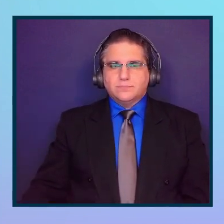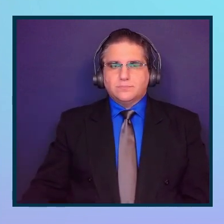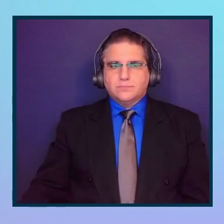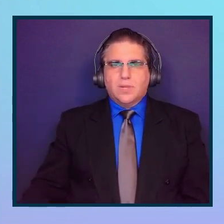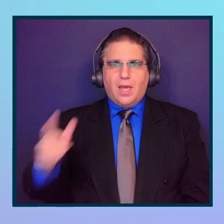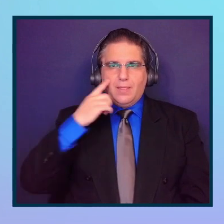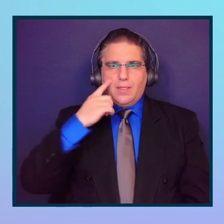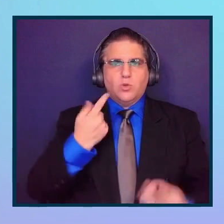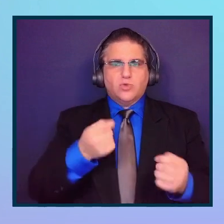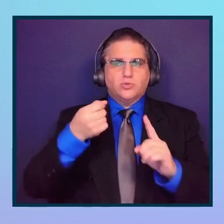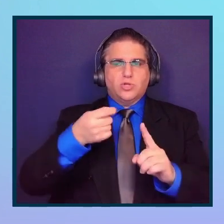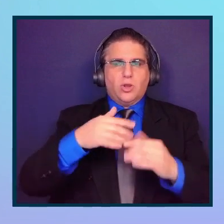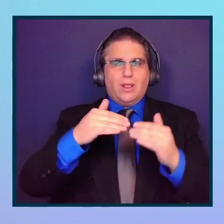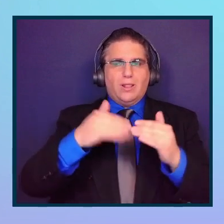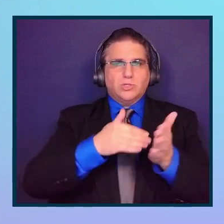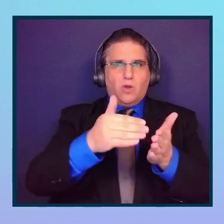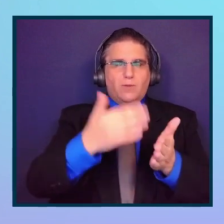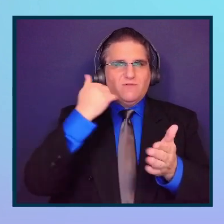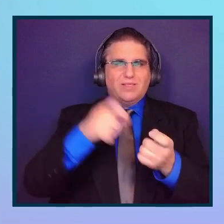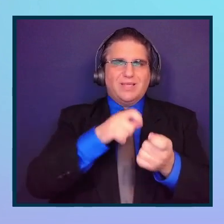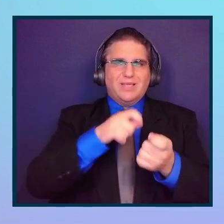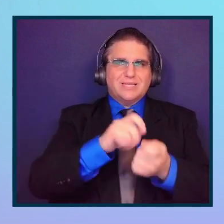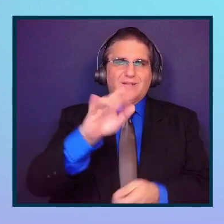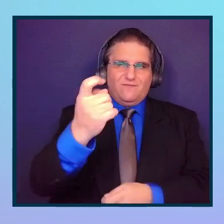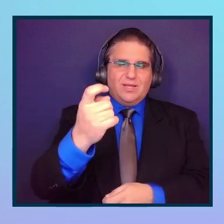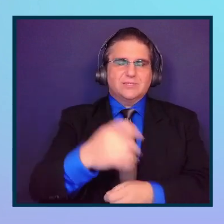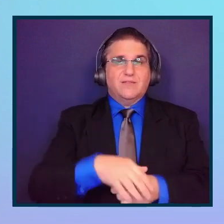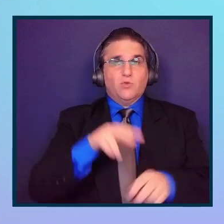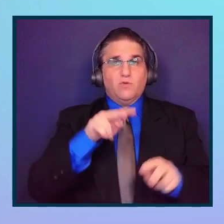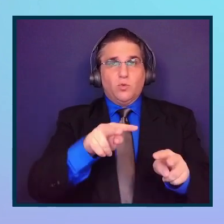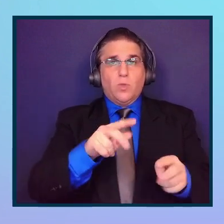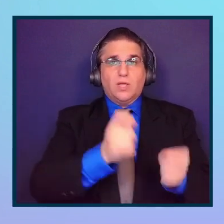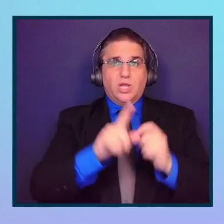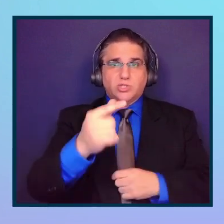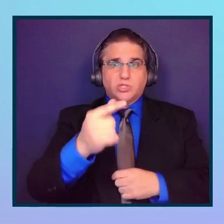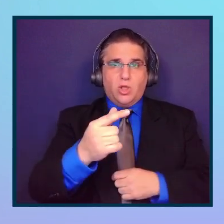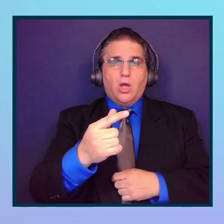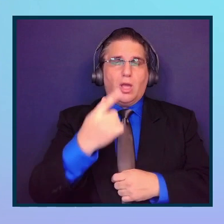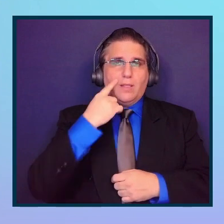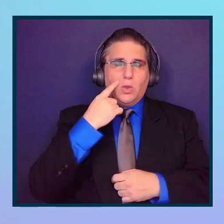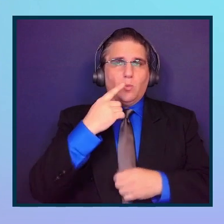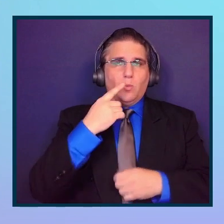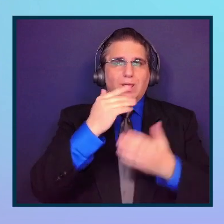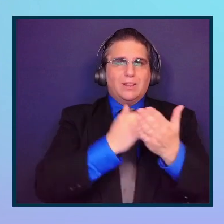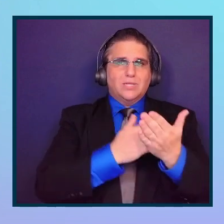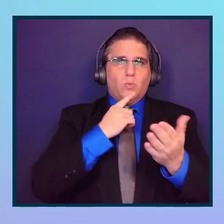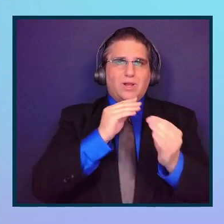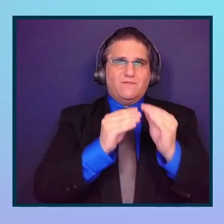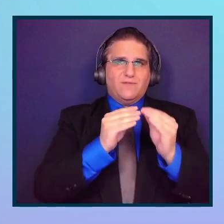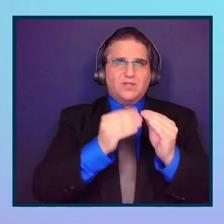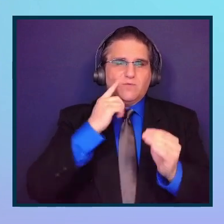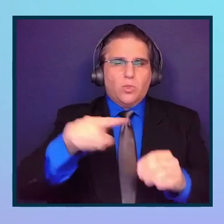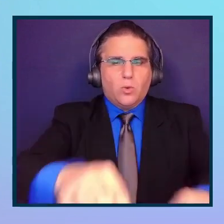less often, but I forget the exact fix. If you view the change log, I'm pretty sure we list what it fixed for pseudo